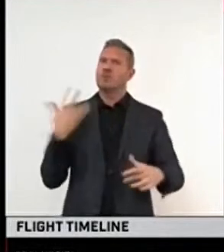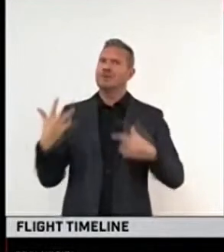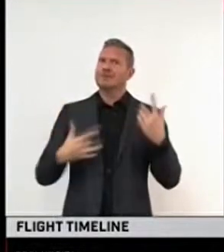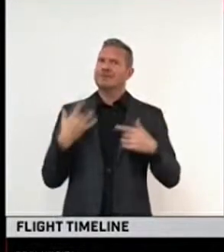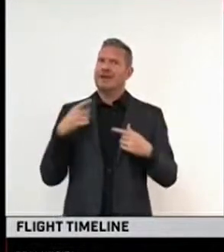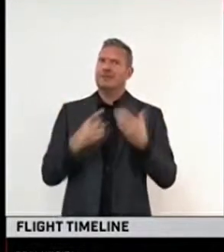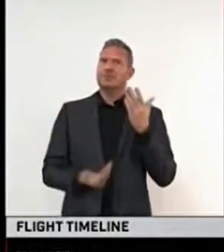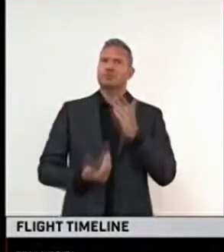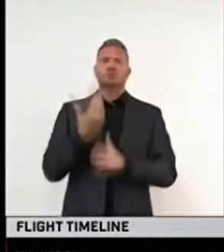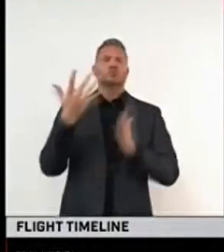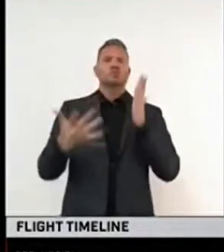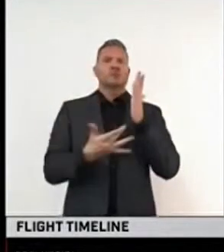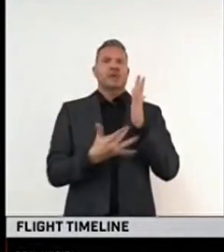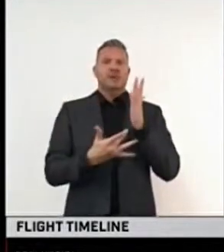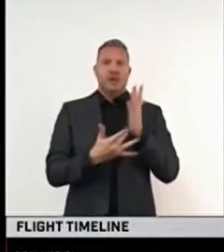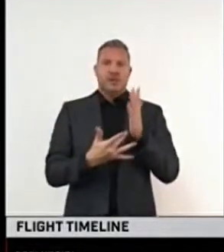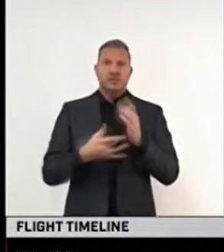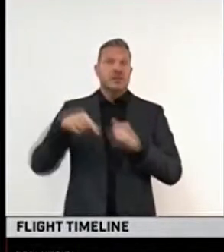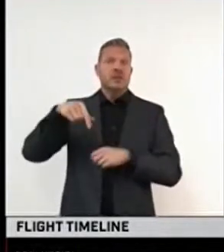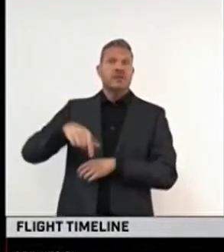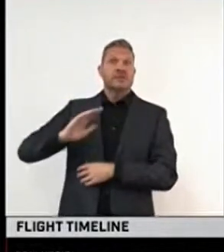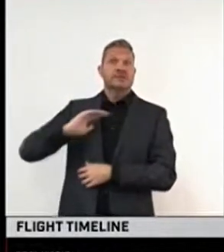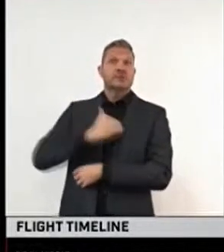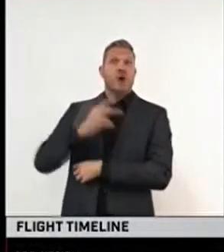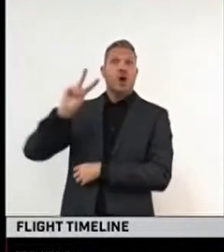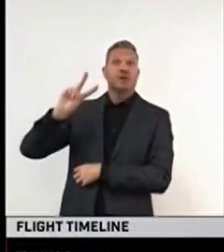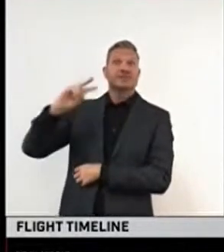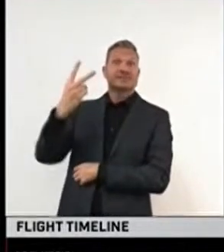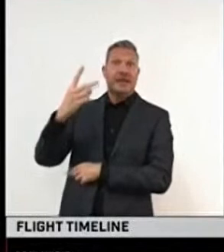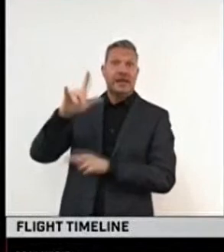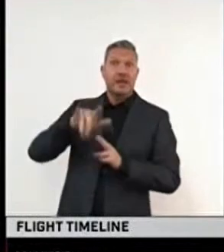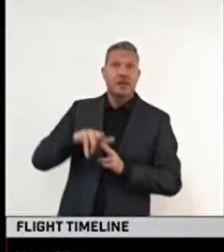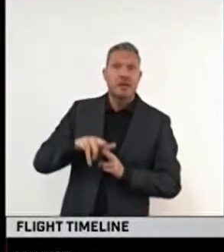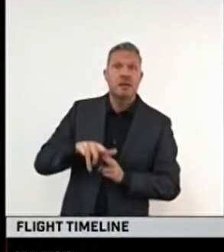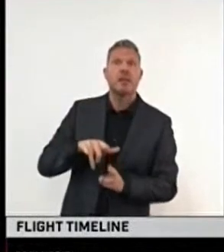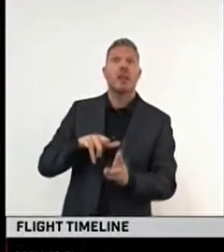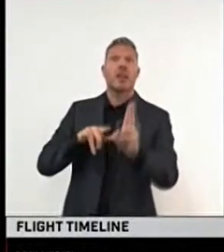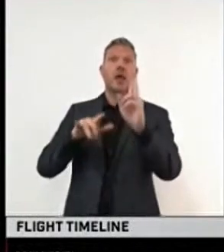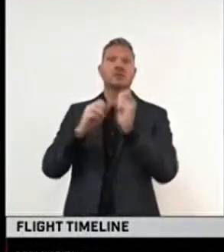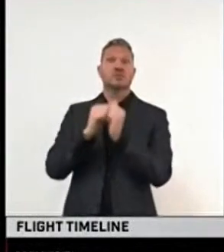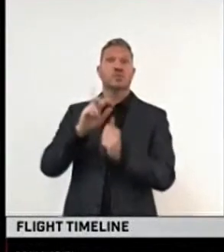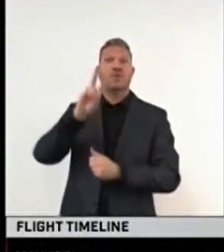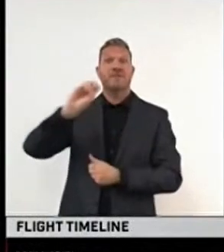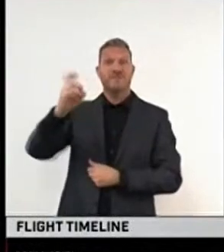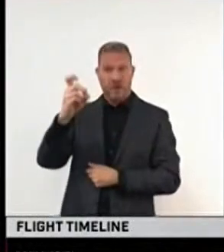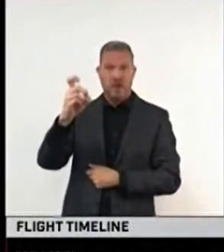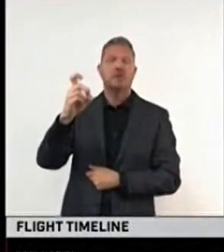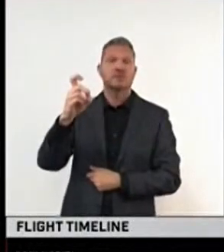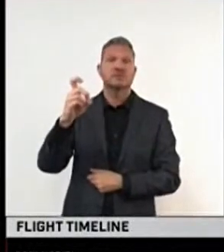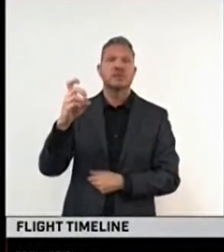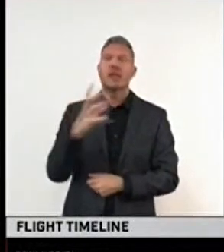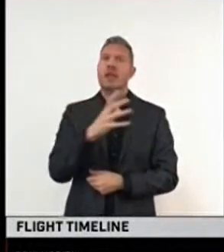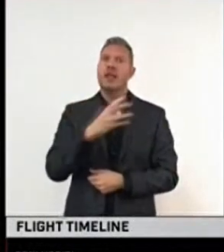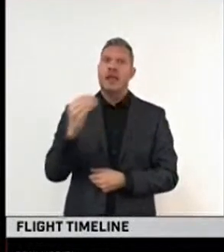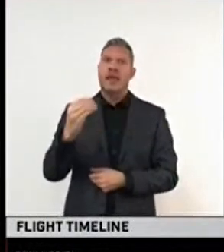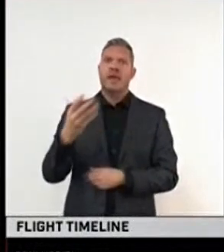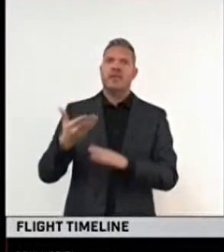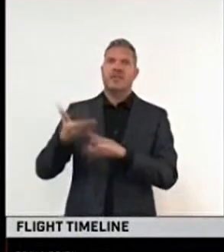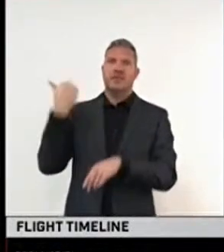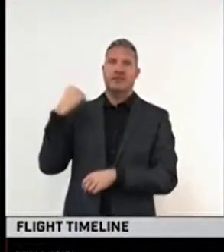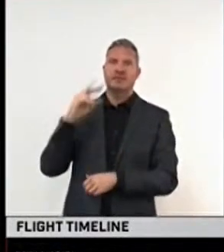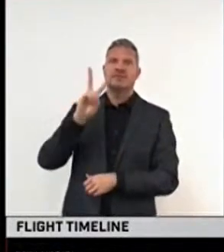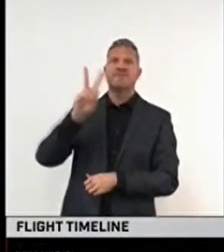of that. This is our second launch with Vox. We did VP Alpha, and that went very well. We're looking